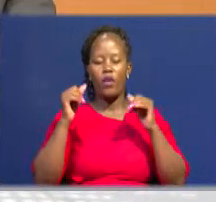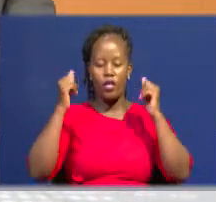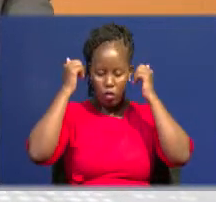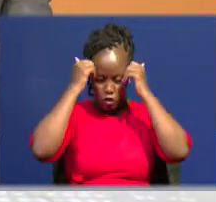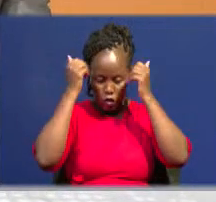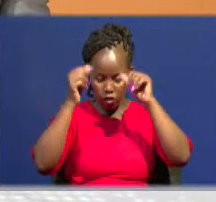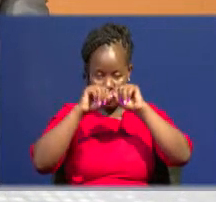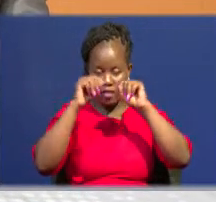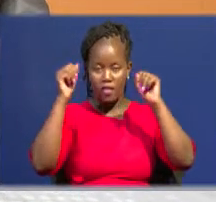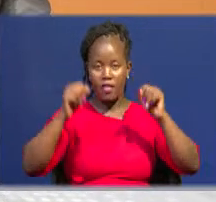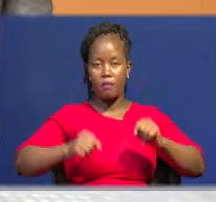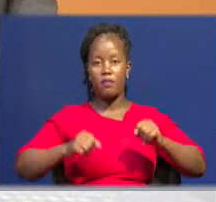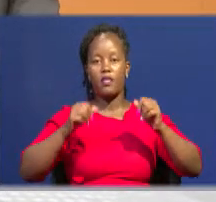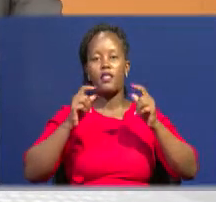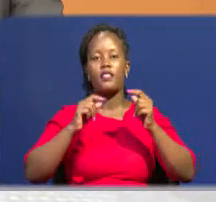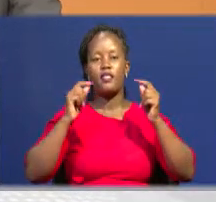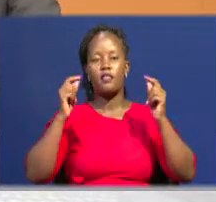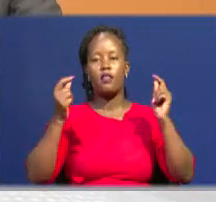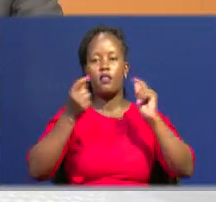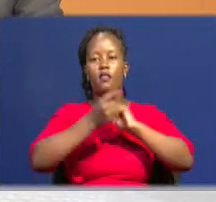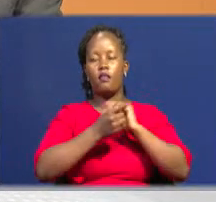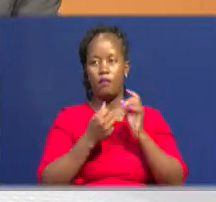system, and in about